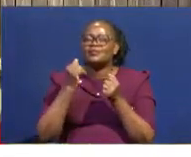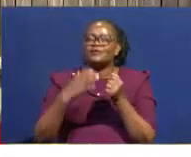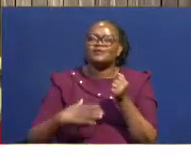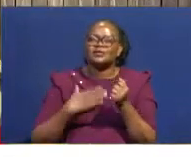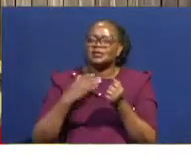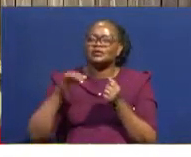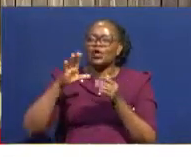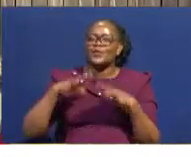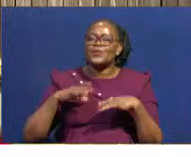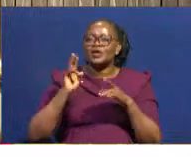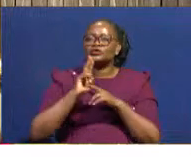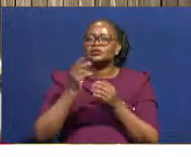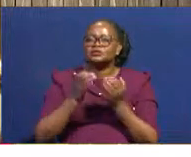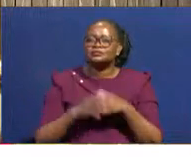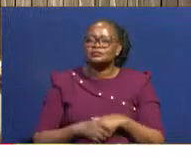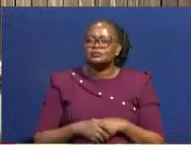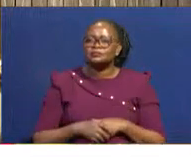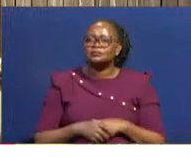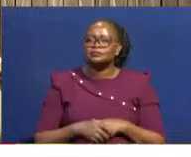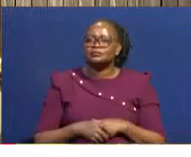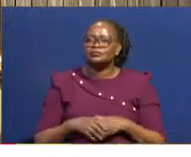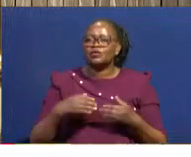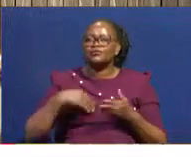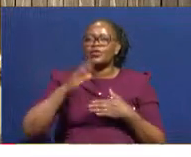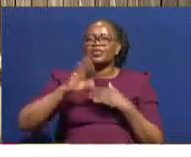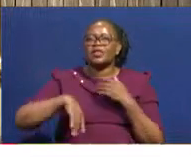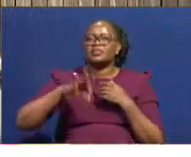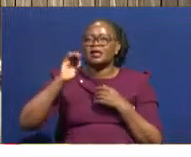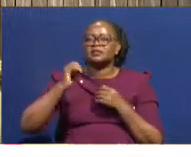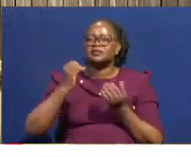service. You can have more than 40 services,